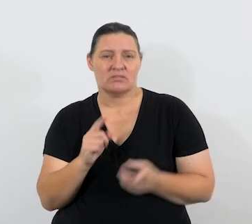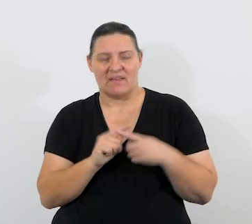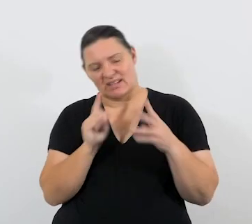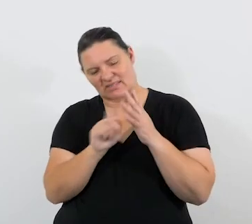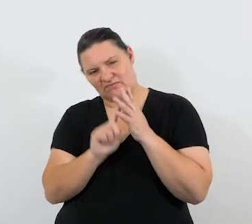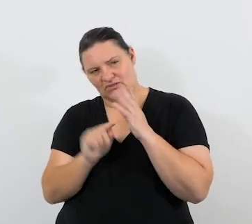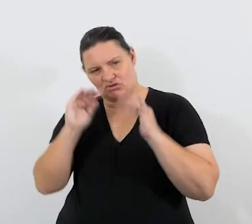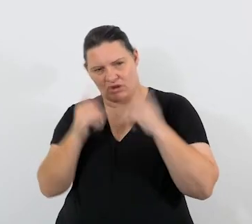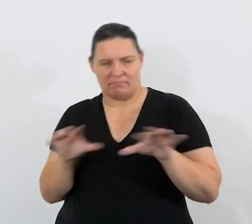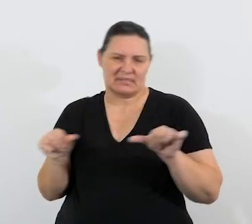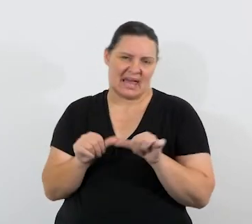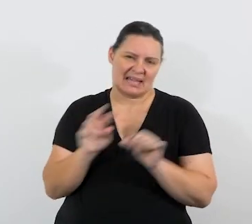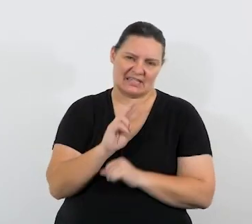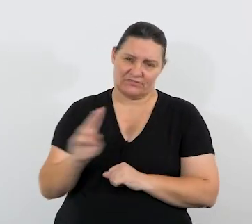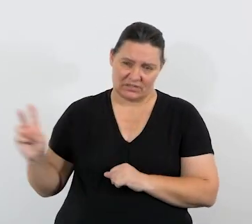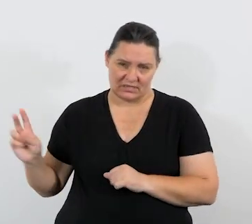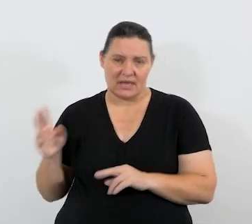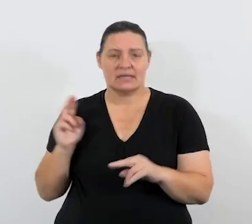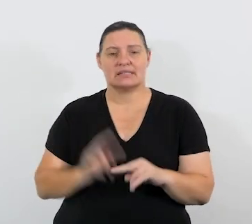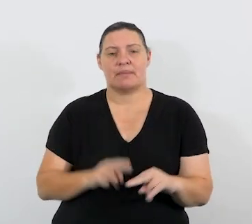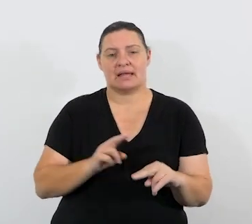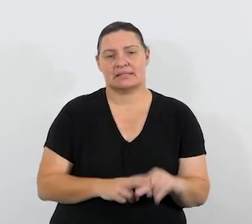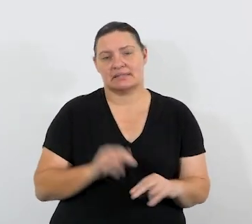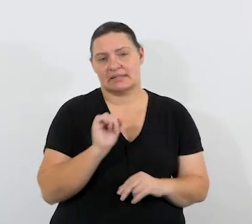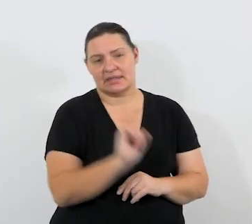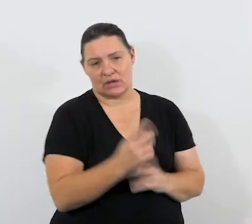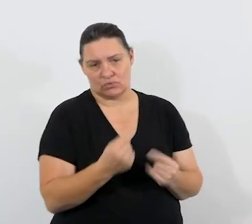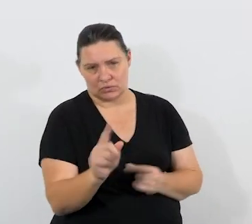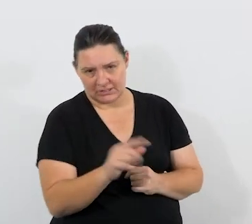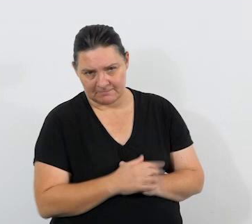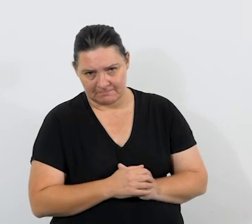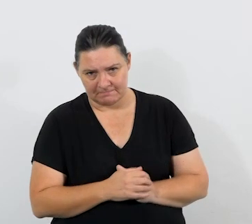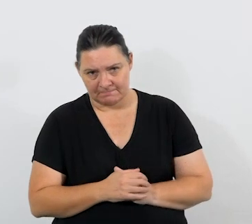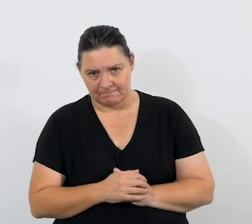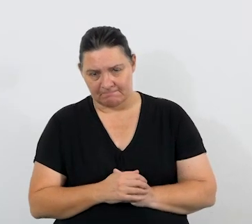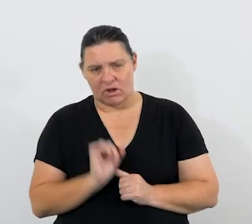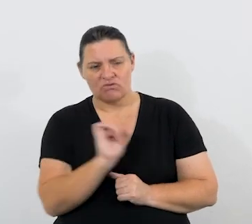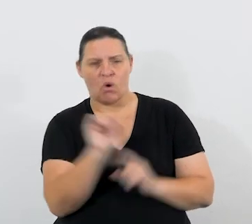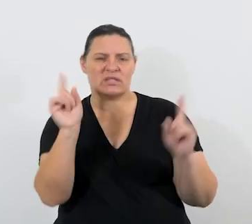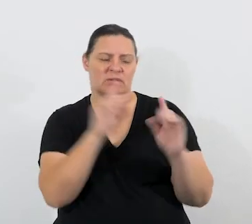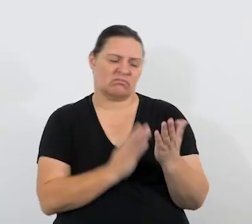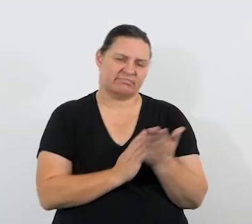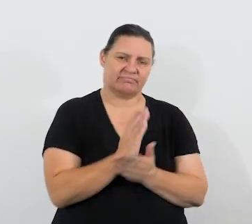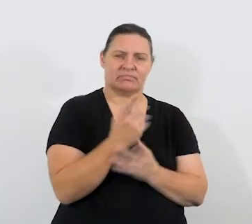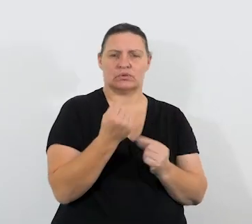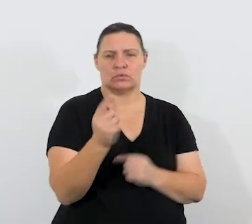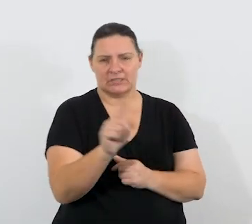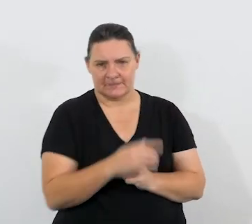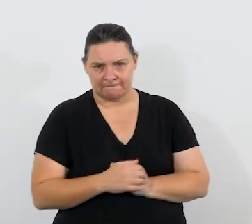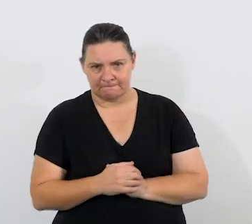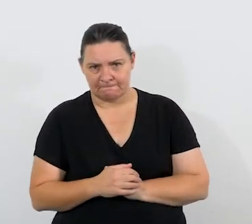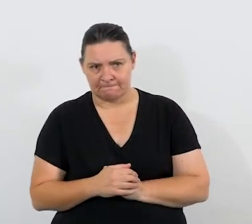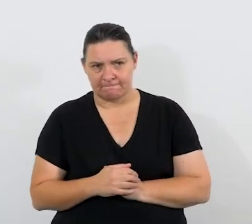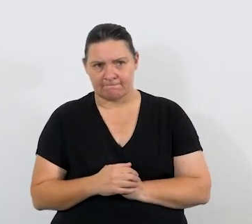obviously have different shapes and different sizes, depending on what they do. or what they are specialized to